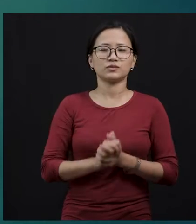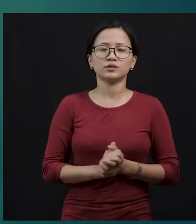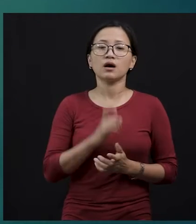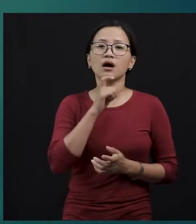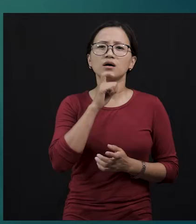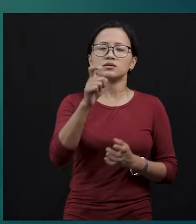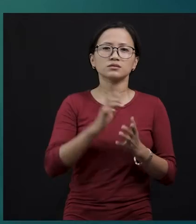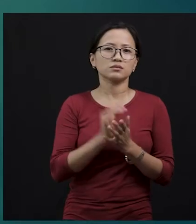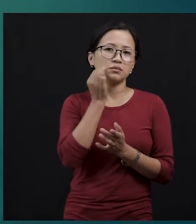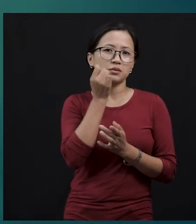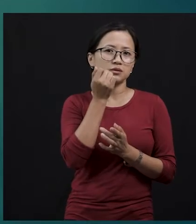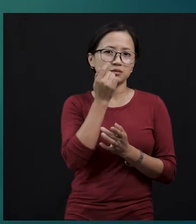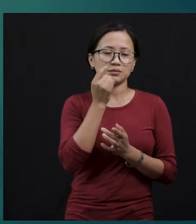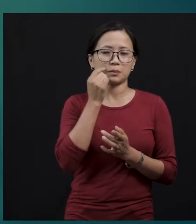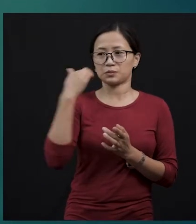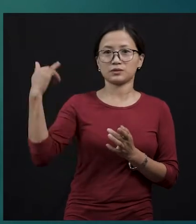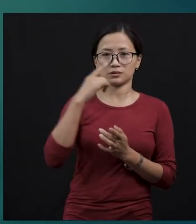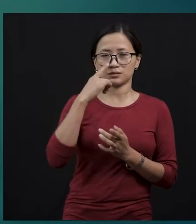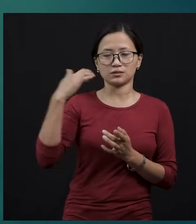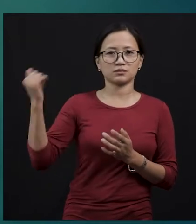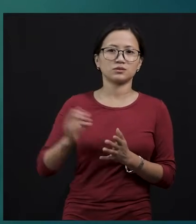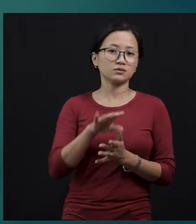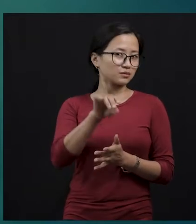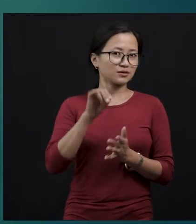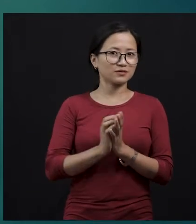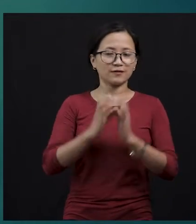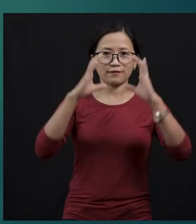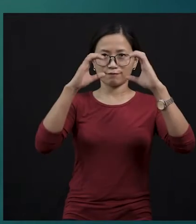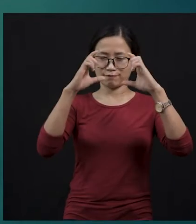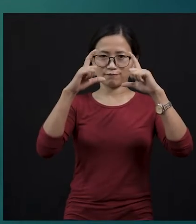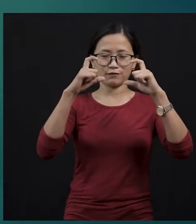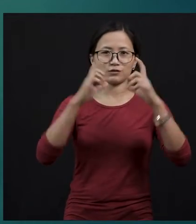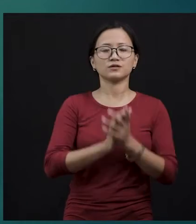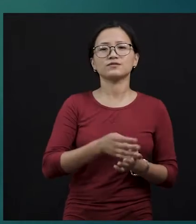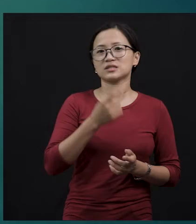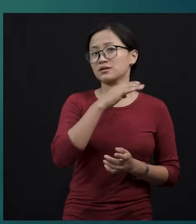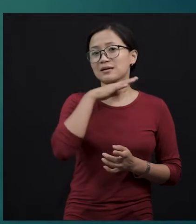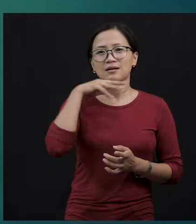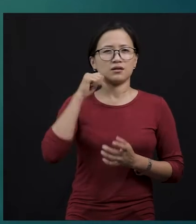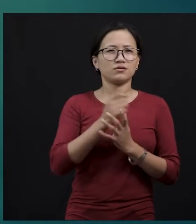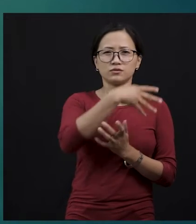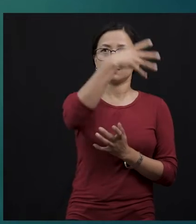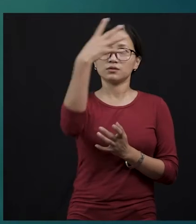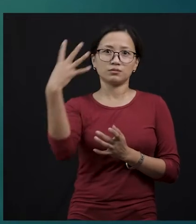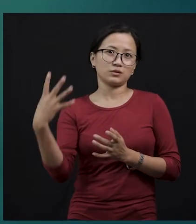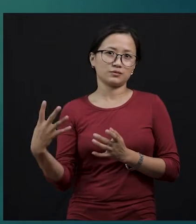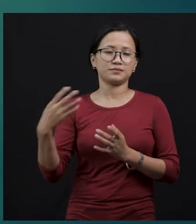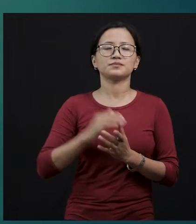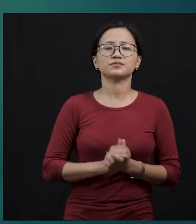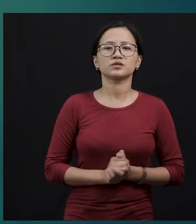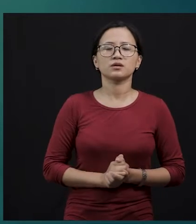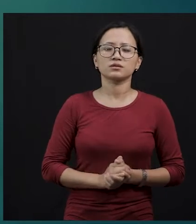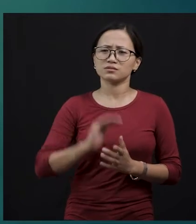ask your brothers and sisters and ask them to take photographs of rainbows because that is a very, very beautiful sight,